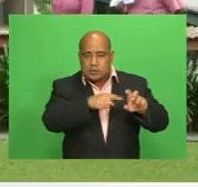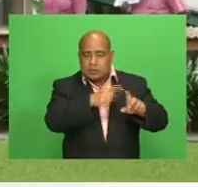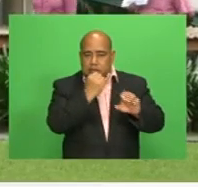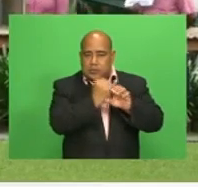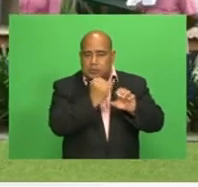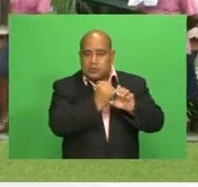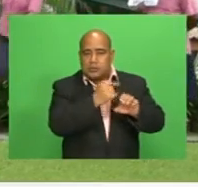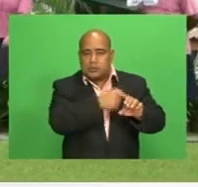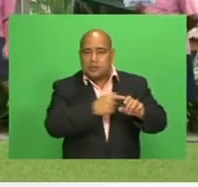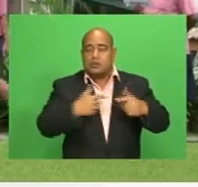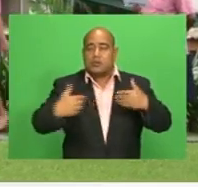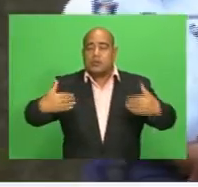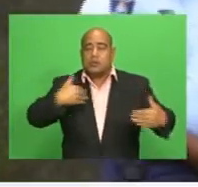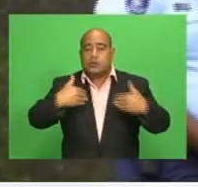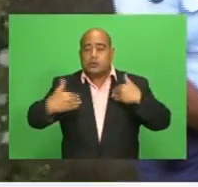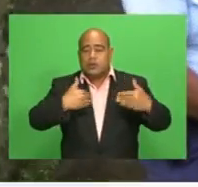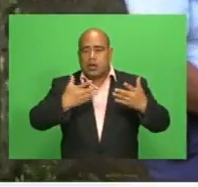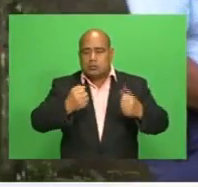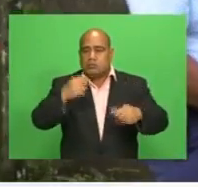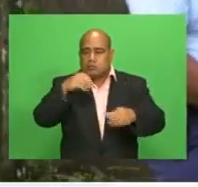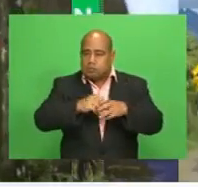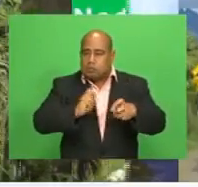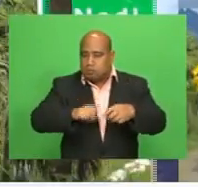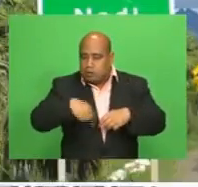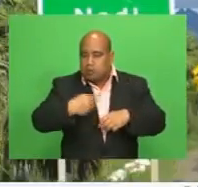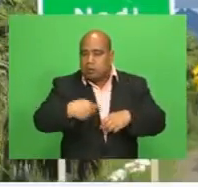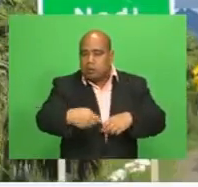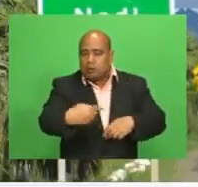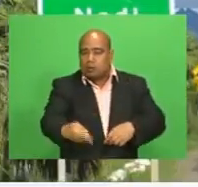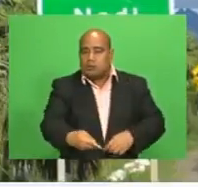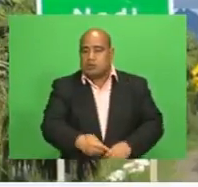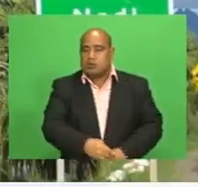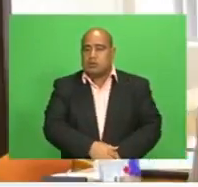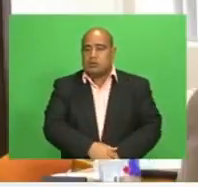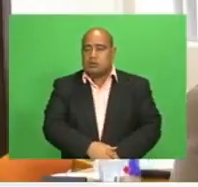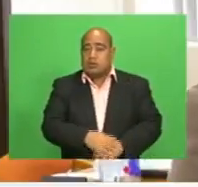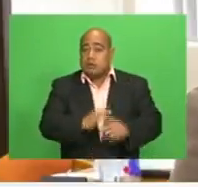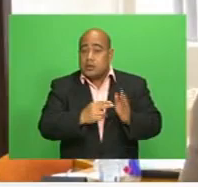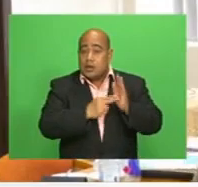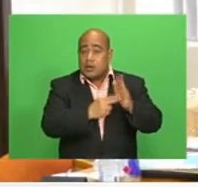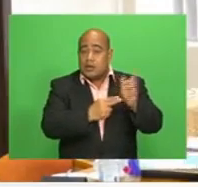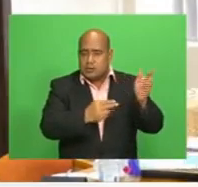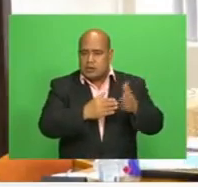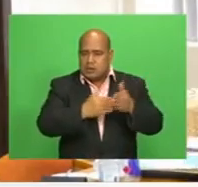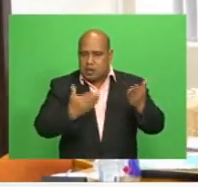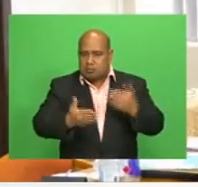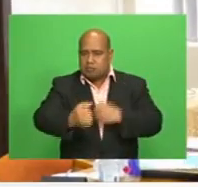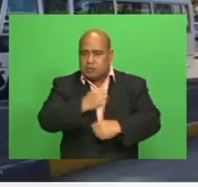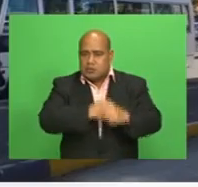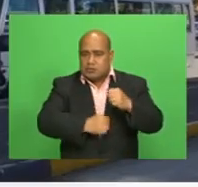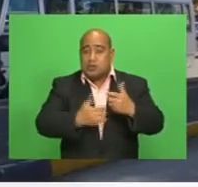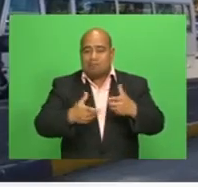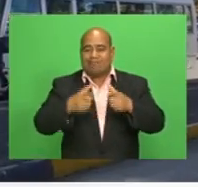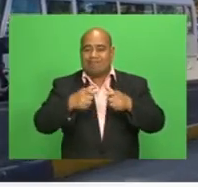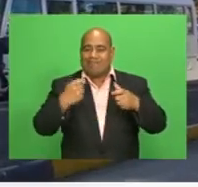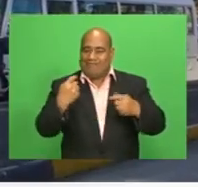USP VC saga drags on. And Nadi to be declared Fiji's third city.